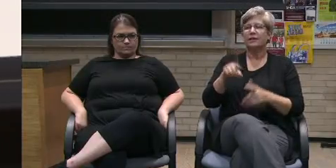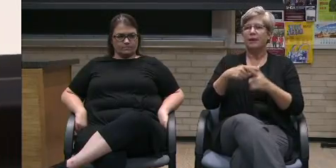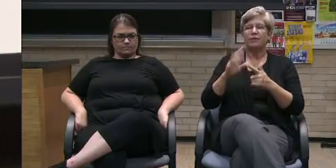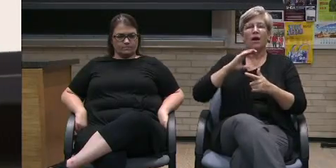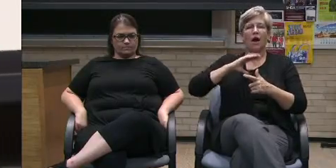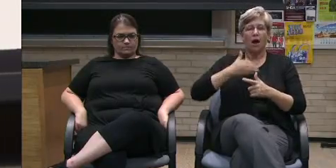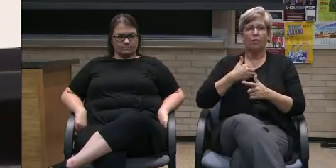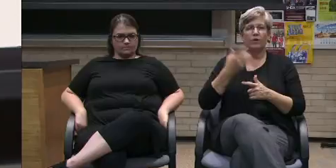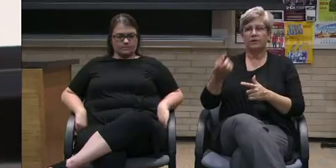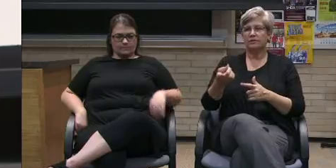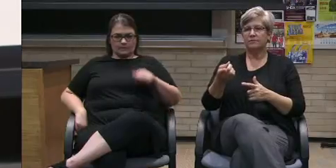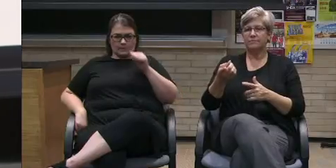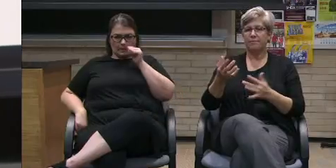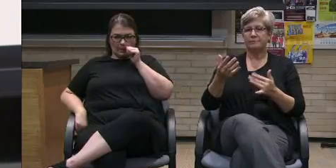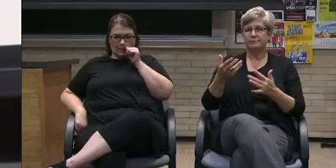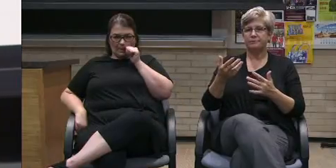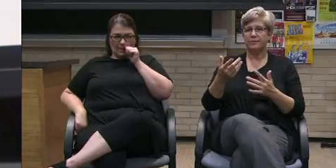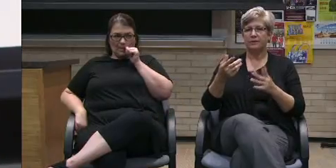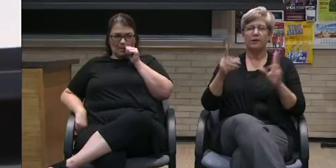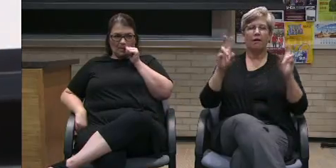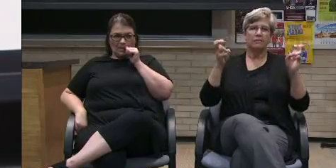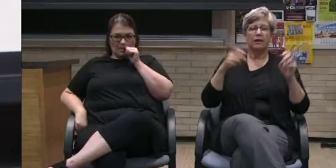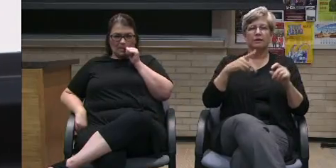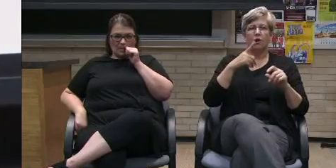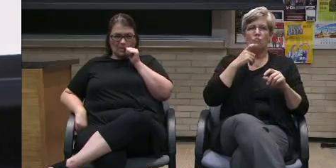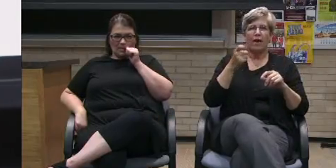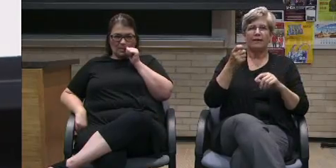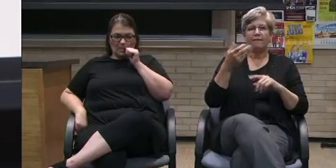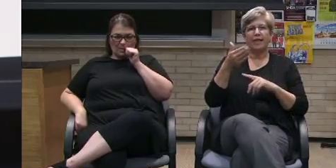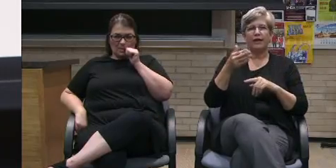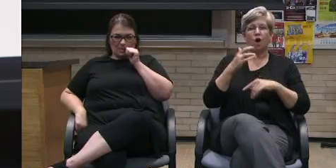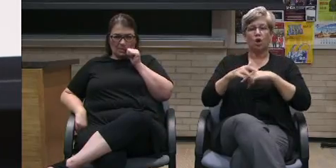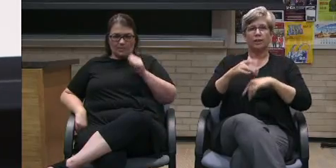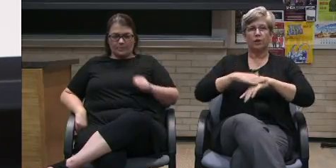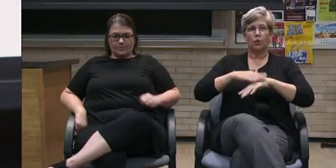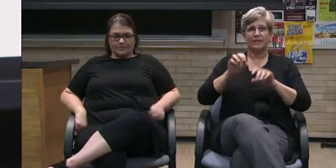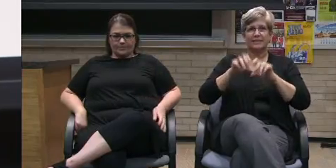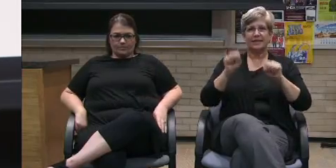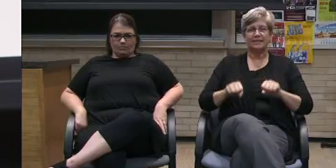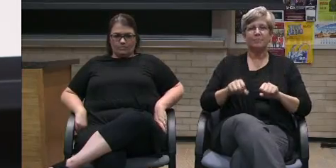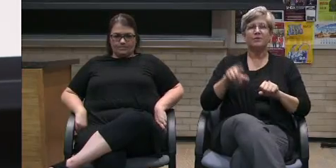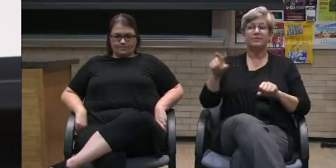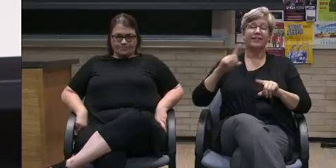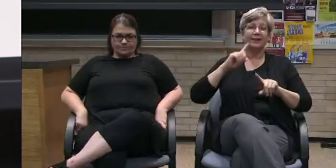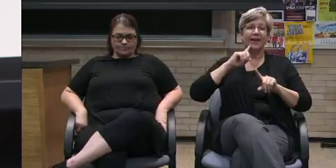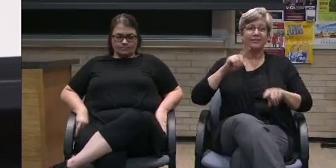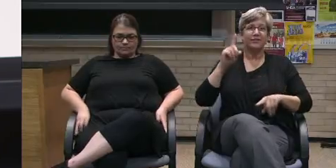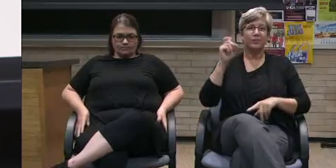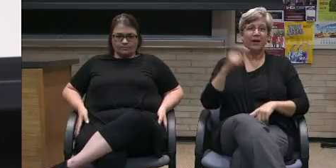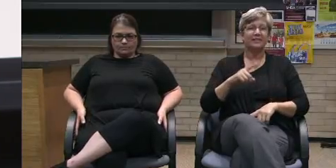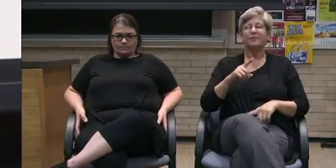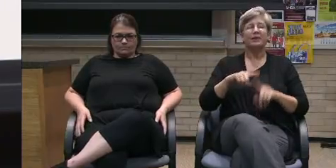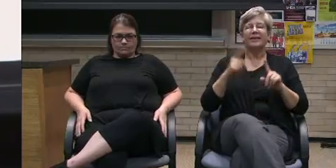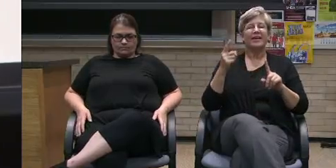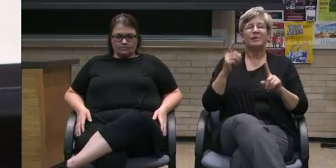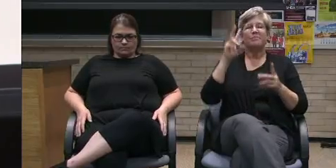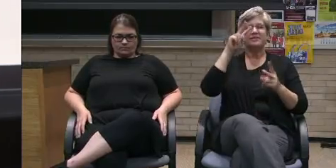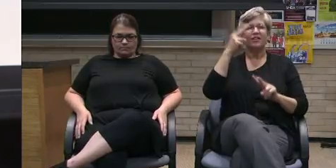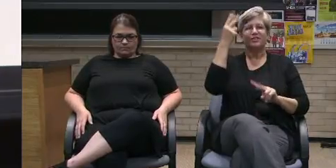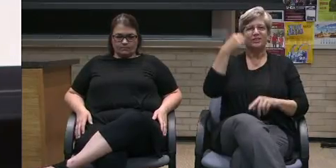our red flag, our early warning system. So they answered that question, and so what I realized is, no, I really have to take